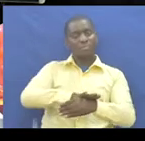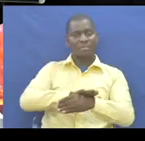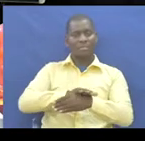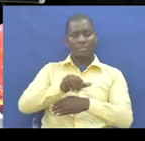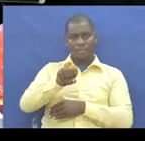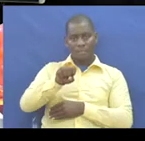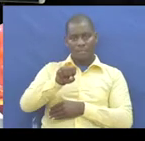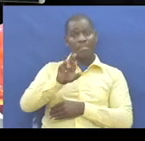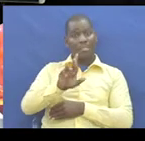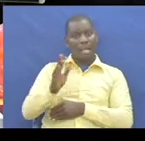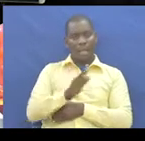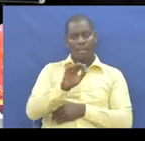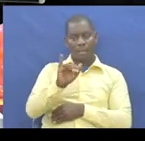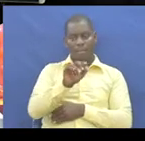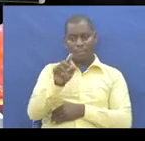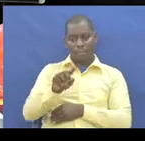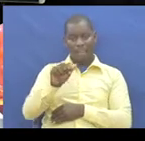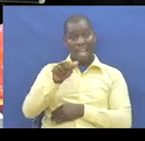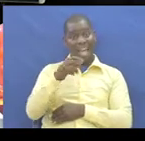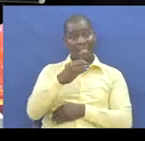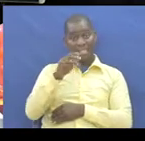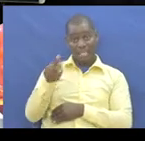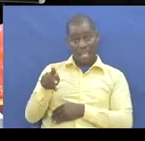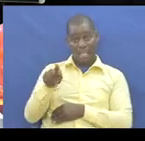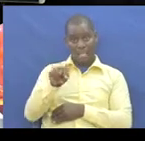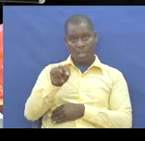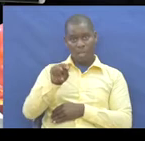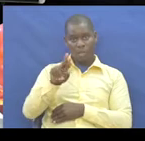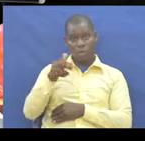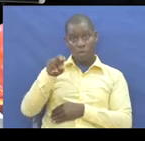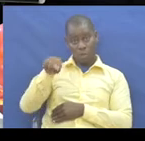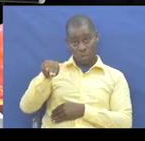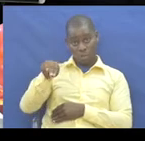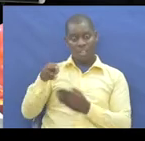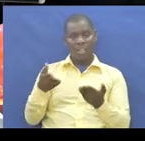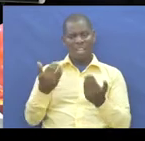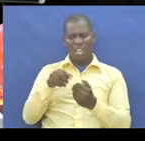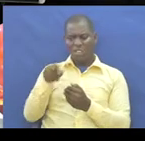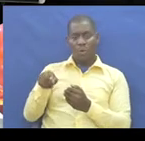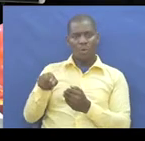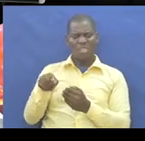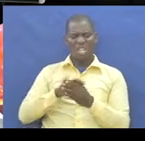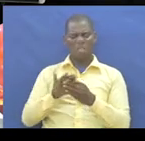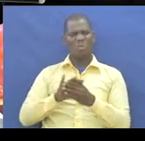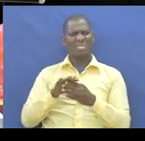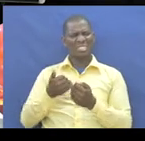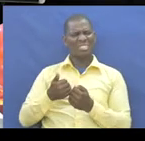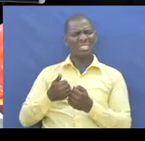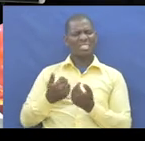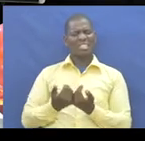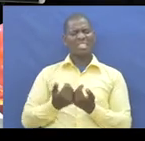of us know him. He was Sir Isaac Newton. Sir Isaac Newton was the